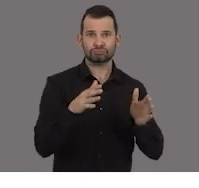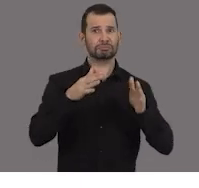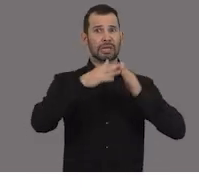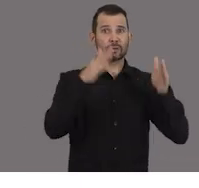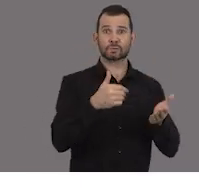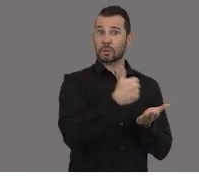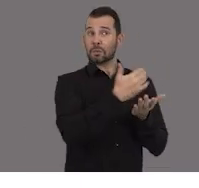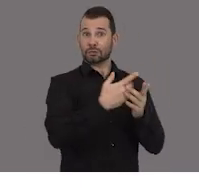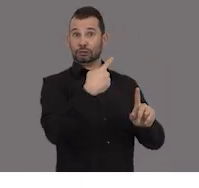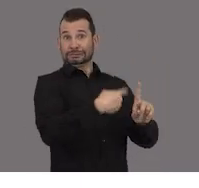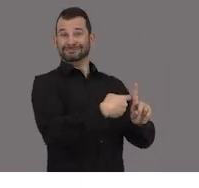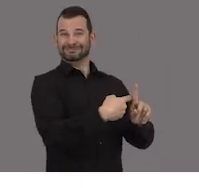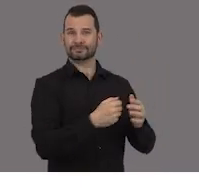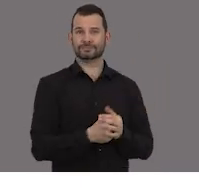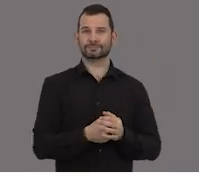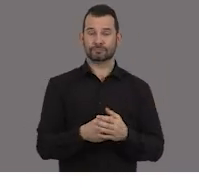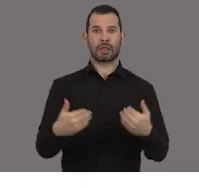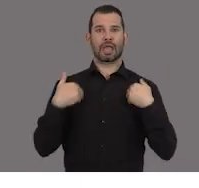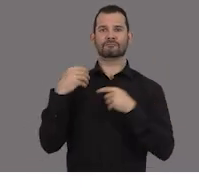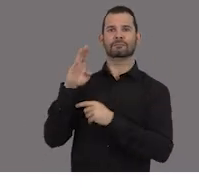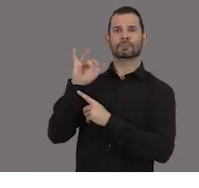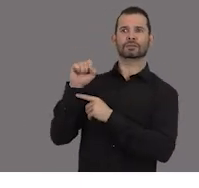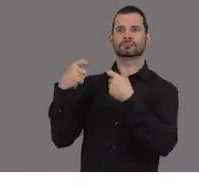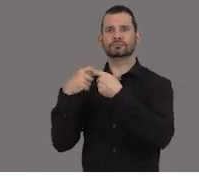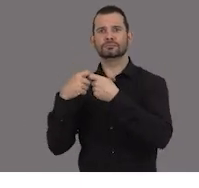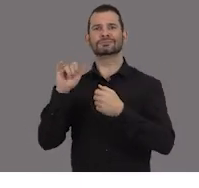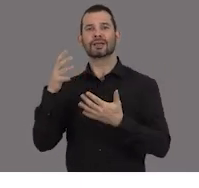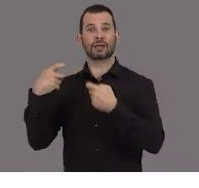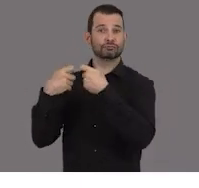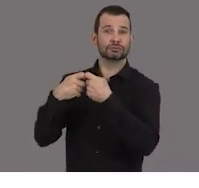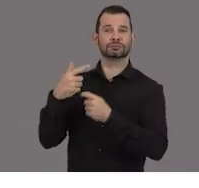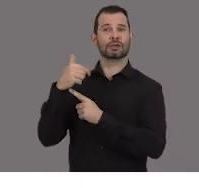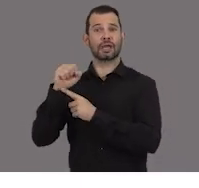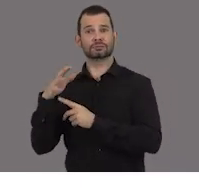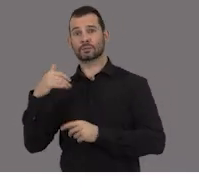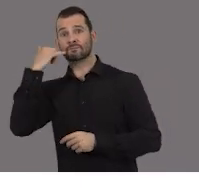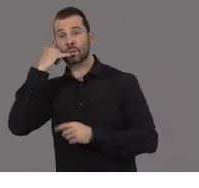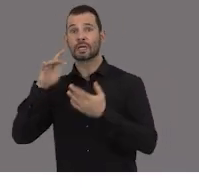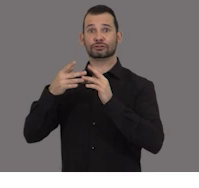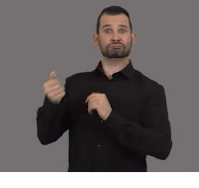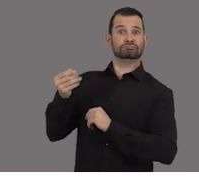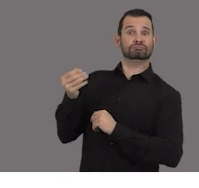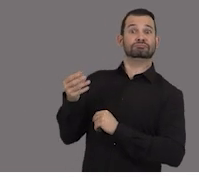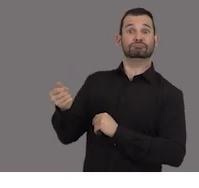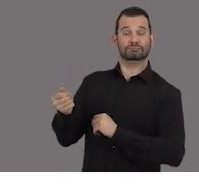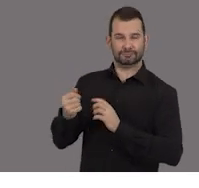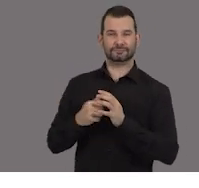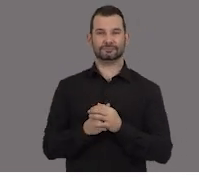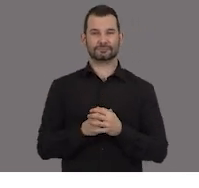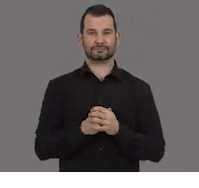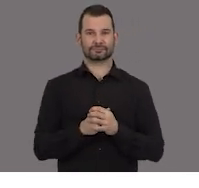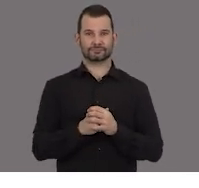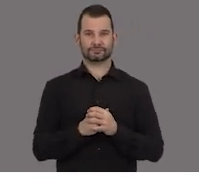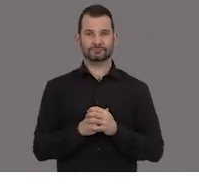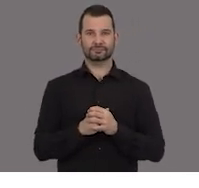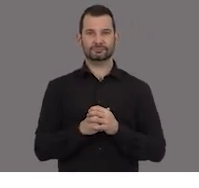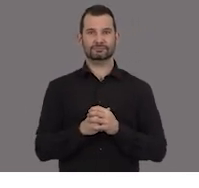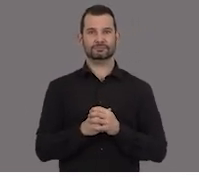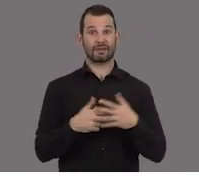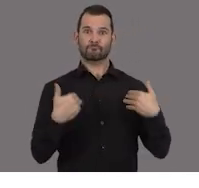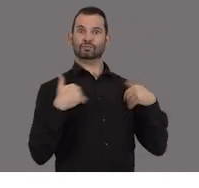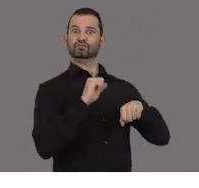a house, or an apartment, have utility bills such as electricity, gas, phone,